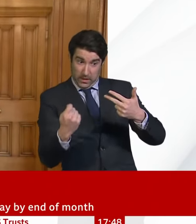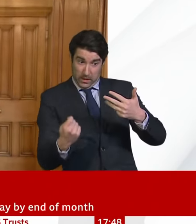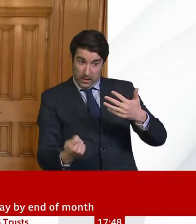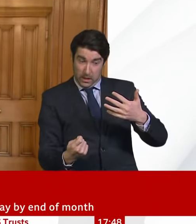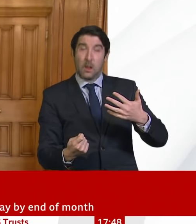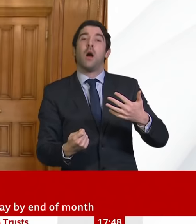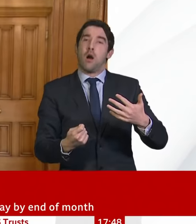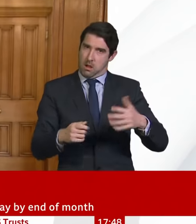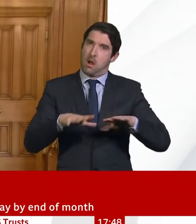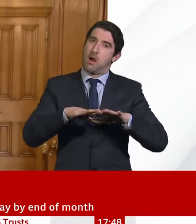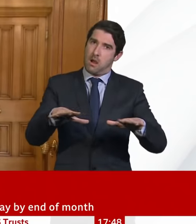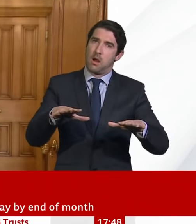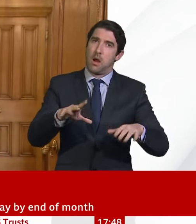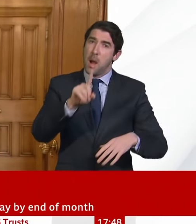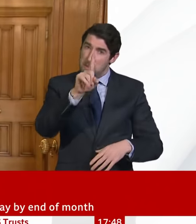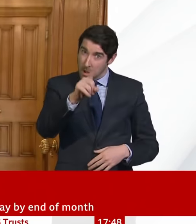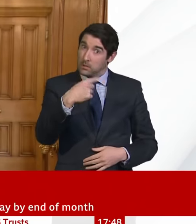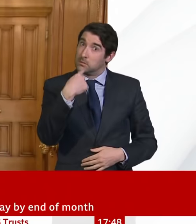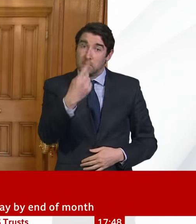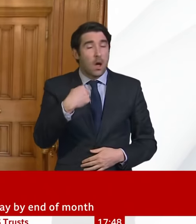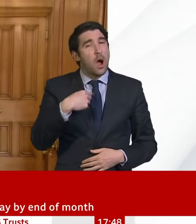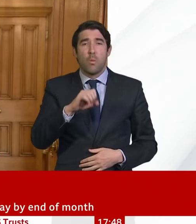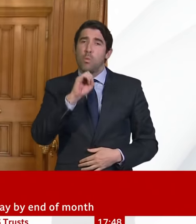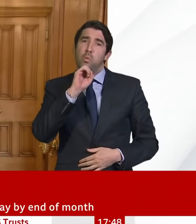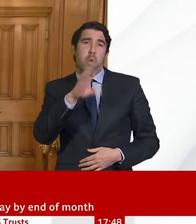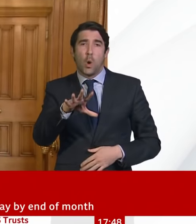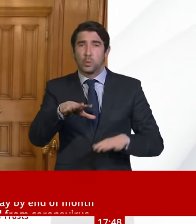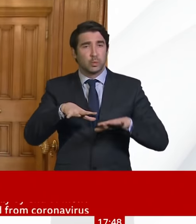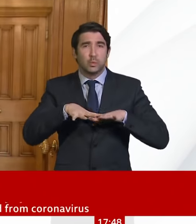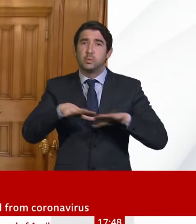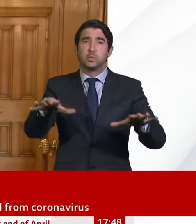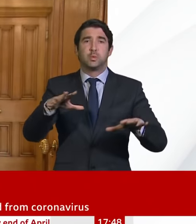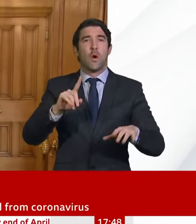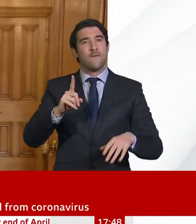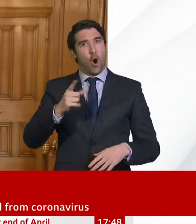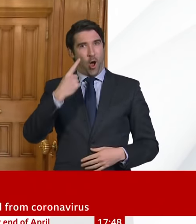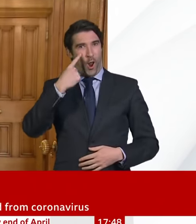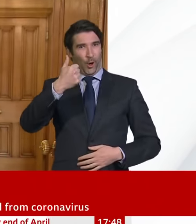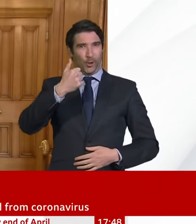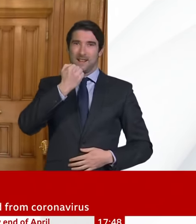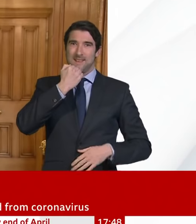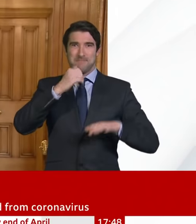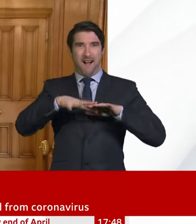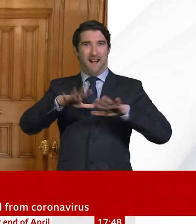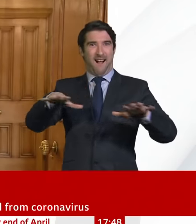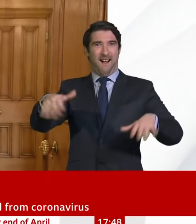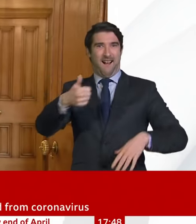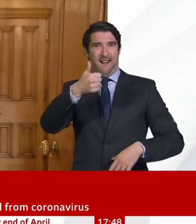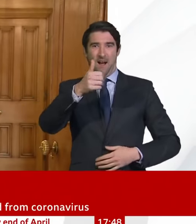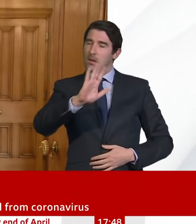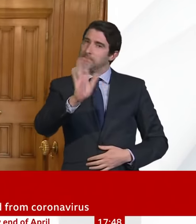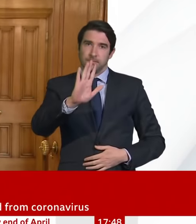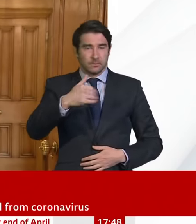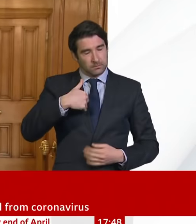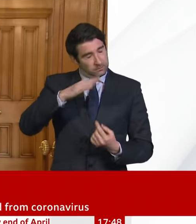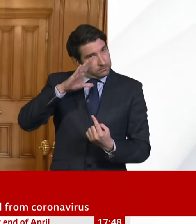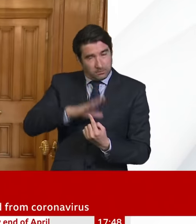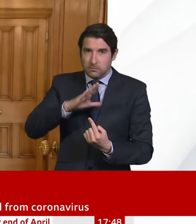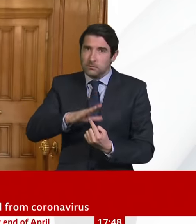proceed until we are confident that it is a good test, because no test is better than a bad